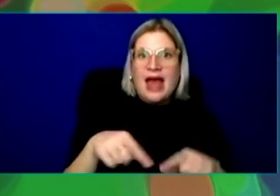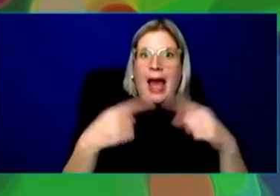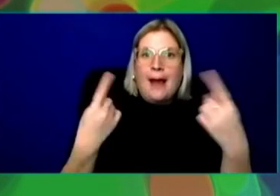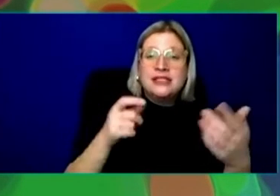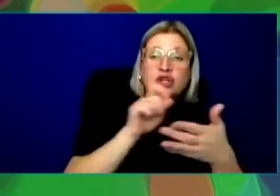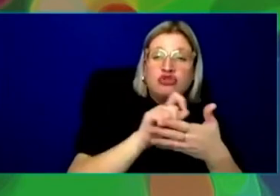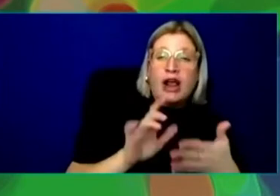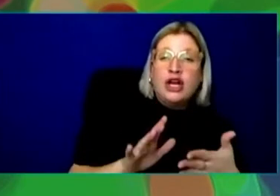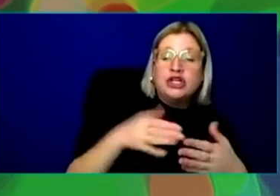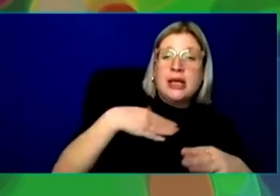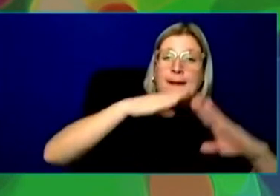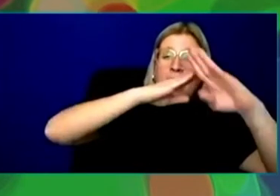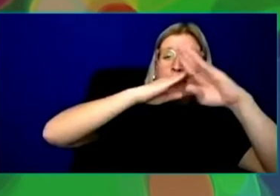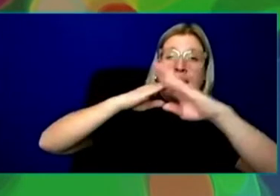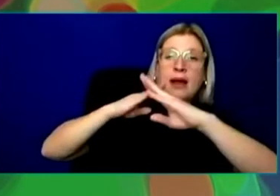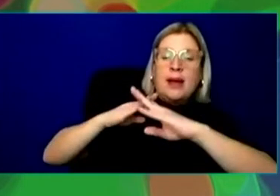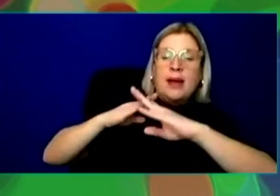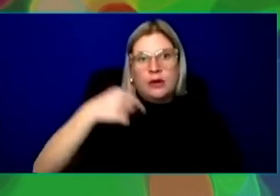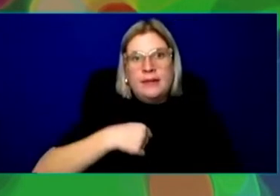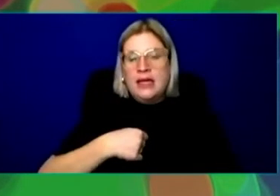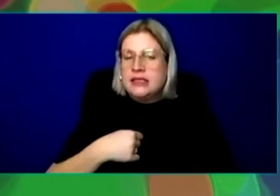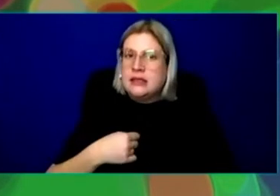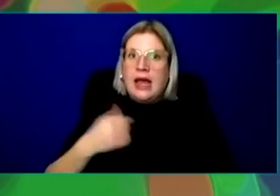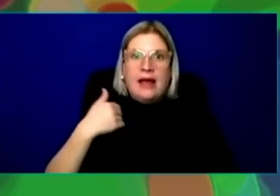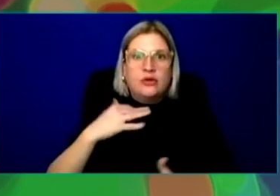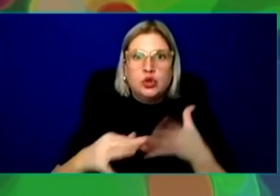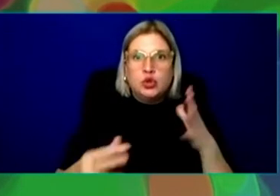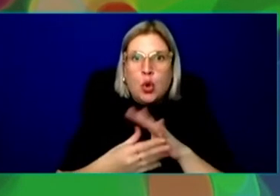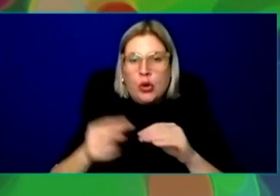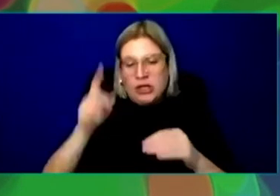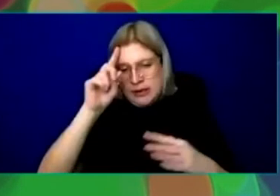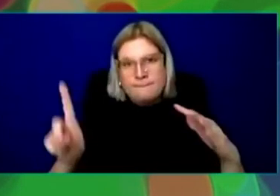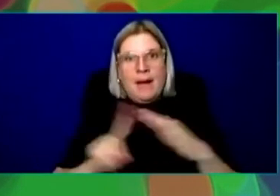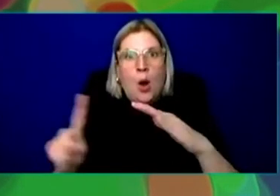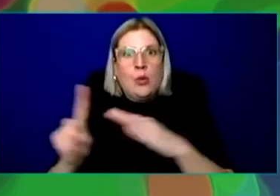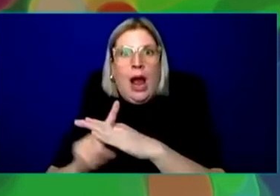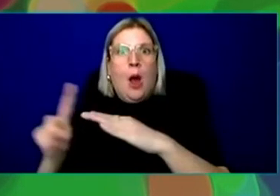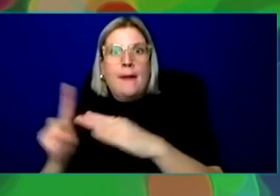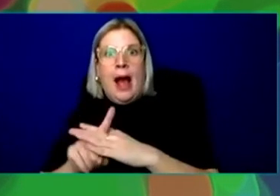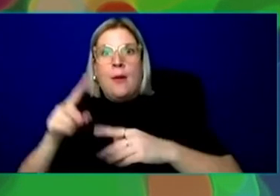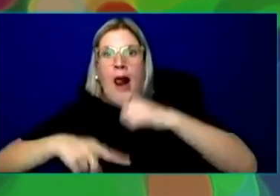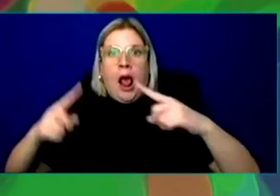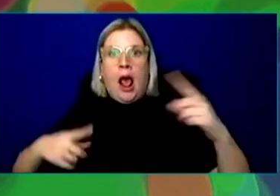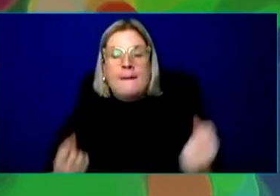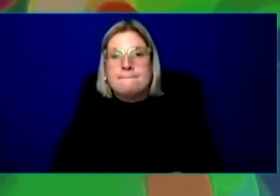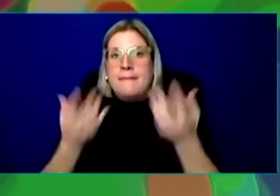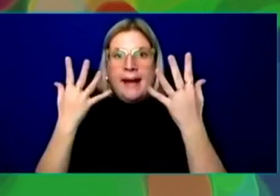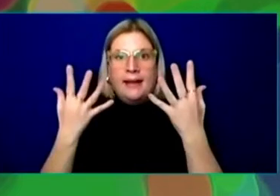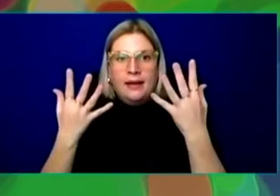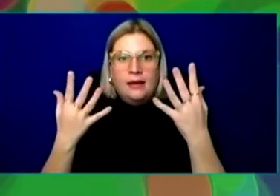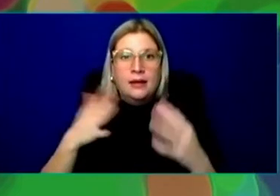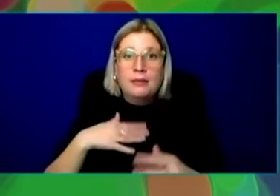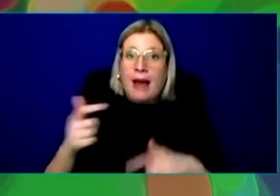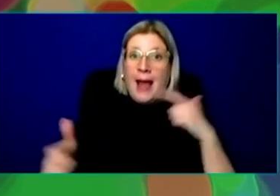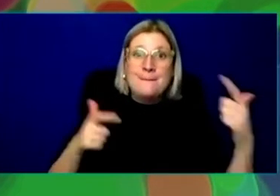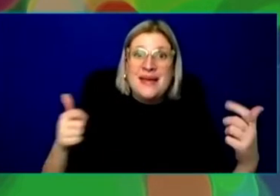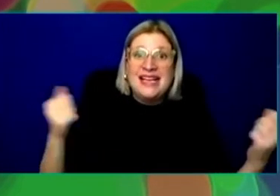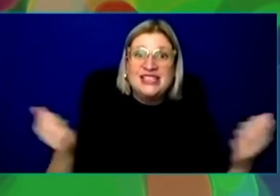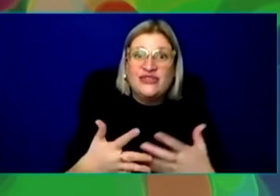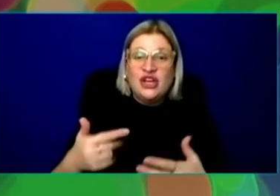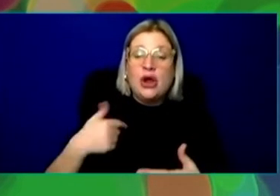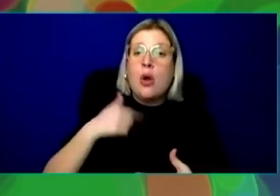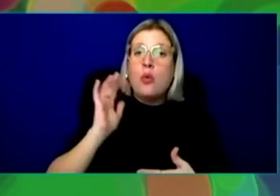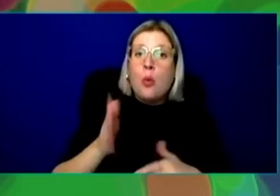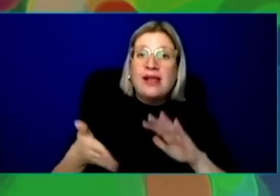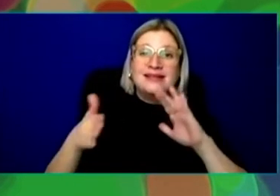is really maddening. It's like a cacophony of stories that have to assault me on a day-to-day basis. You know, my biggest fear is that I'm going to die and